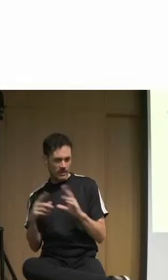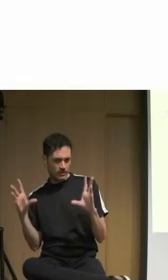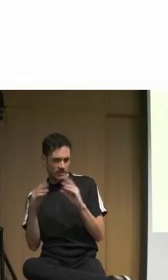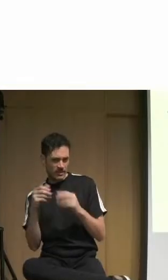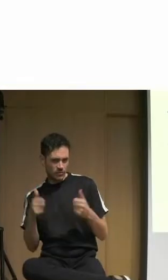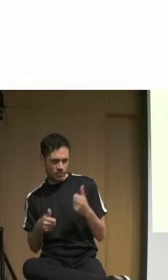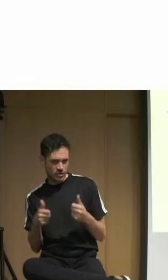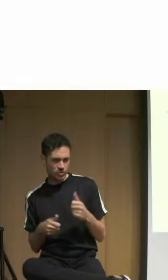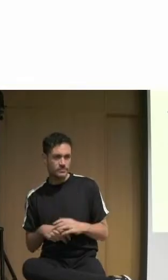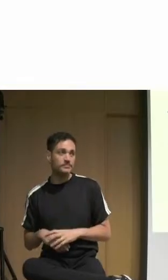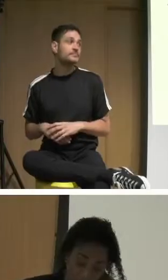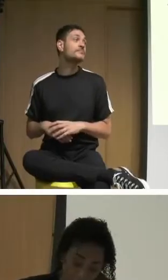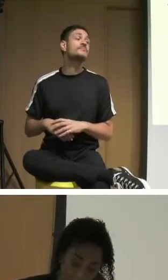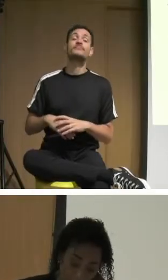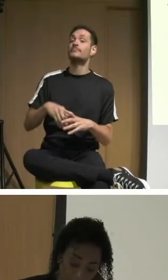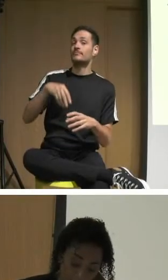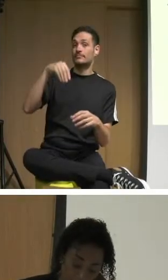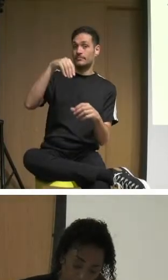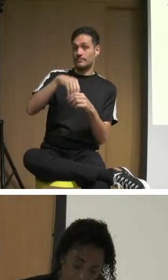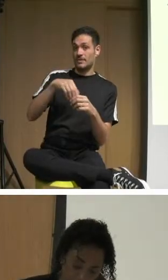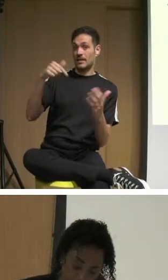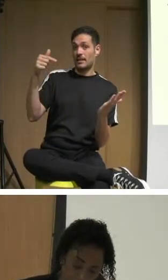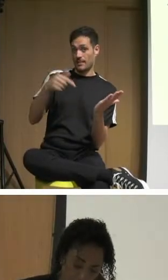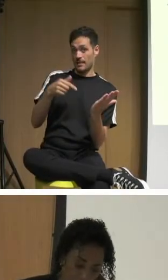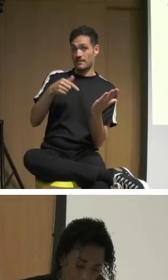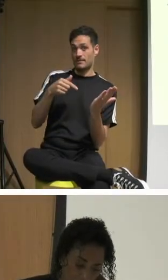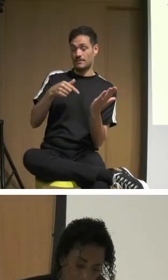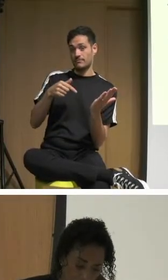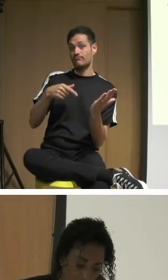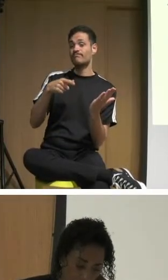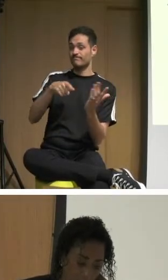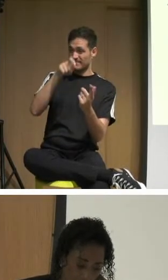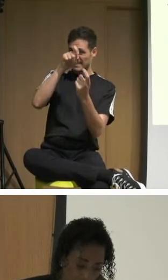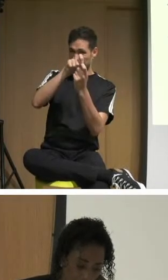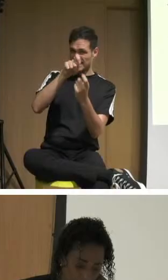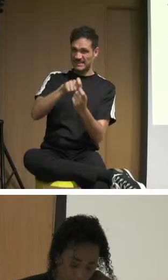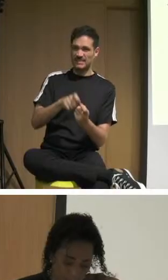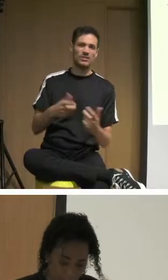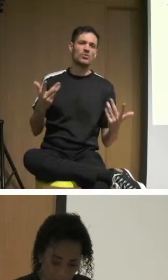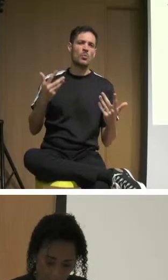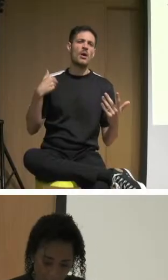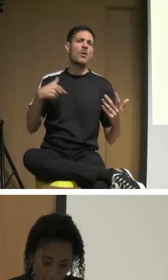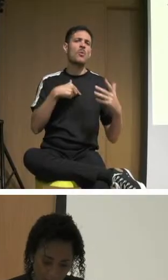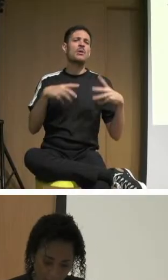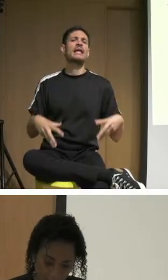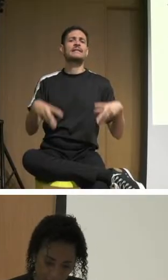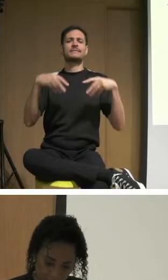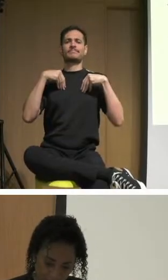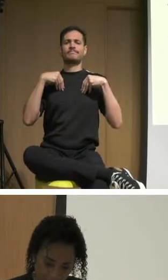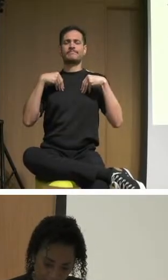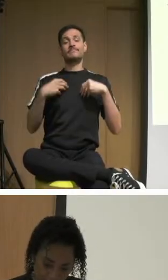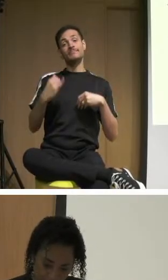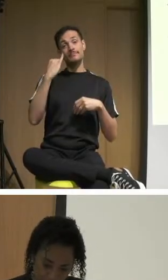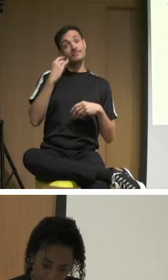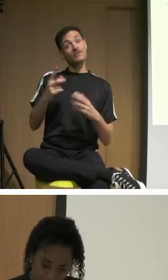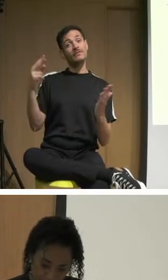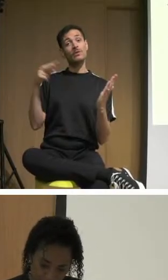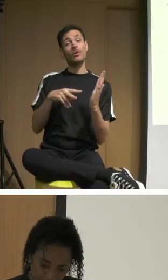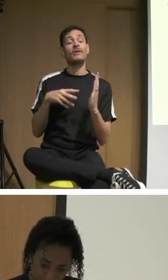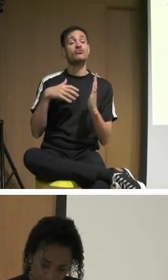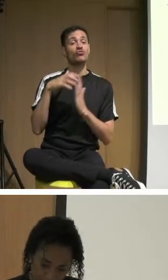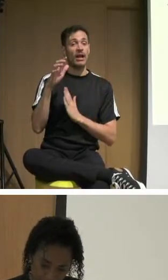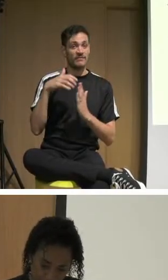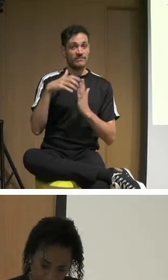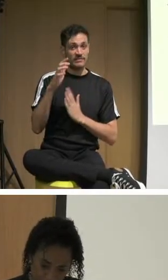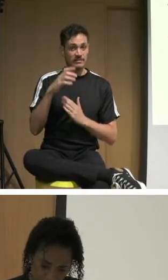have here in the resolution, it details what we're adopting. So if you go to that resolution draft,